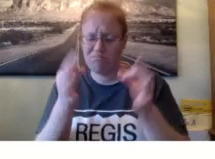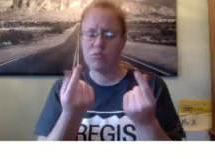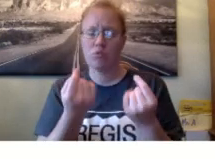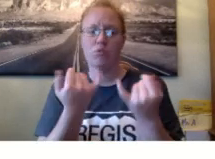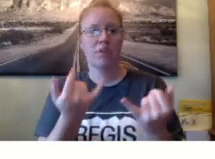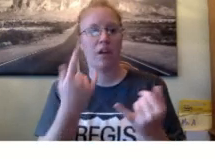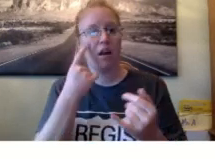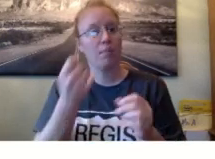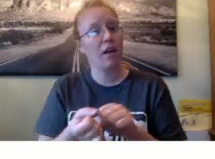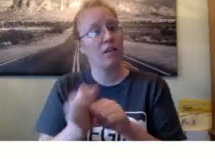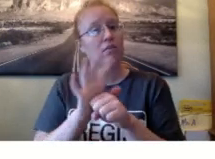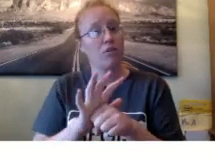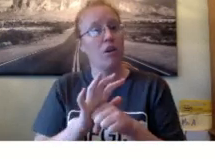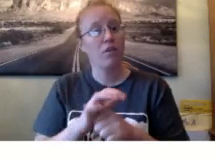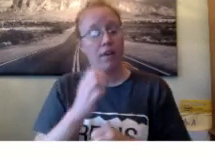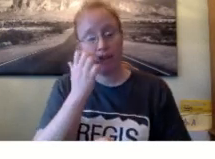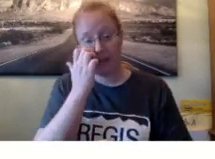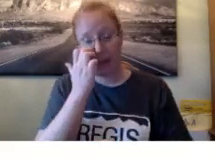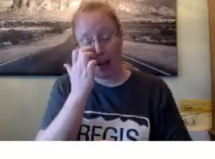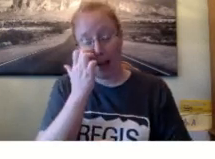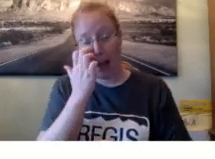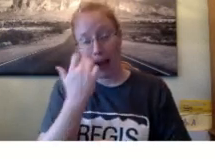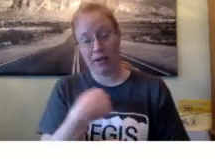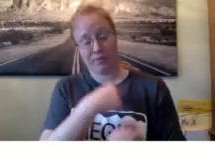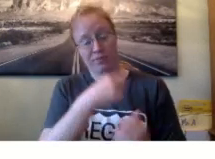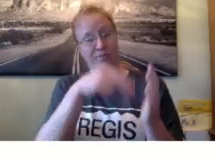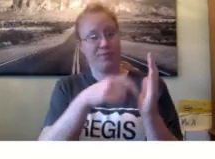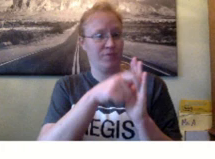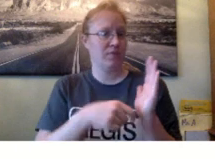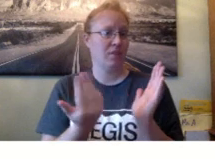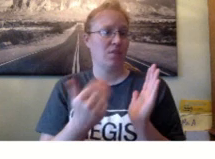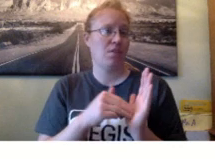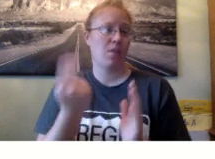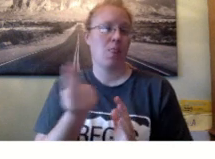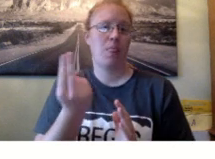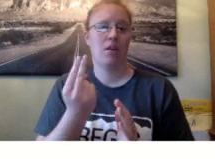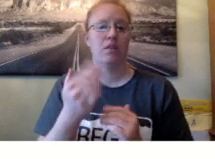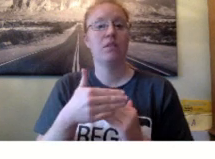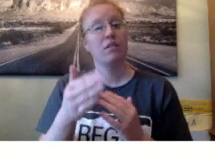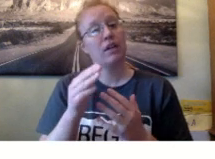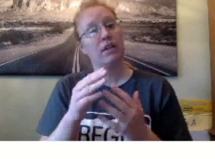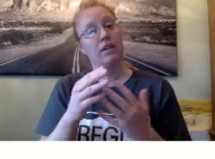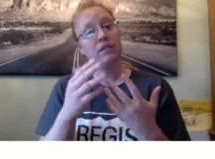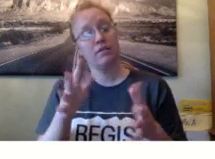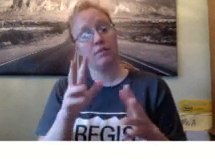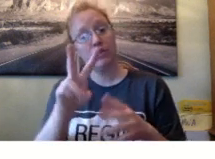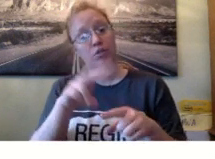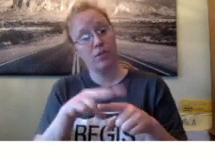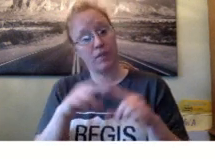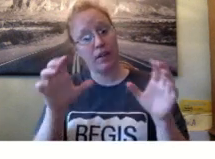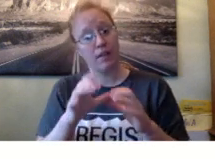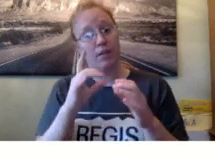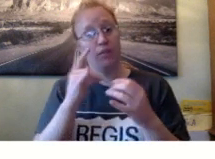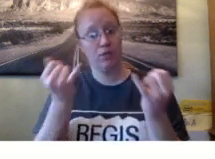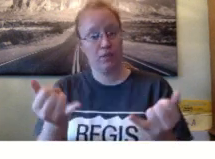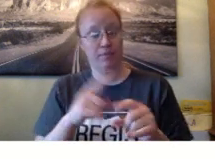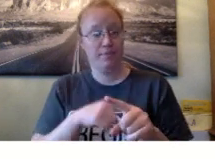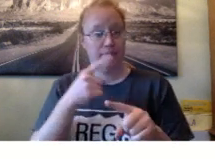of the coronavirus. All right, so we will read this article again on Thursday. Go ahead and complete your vocabulary activity for the